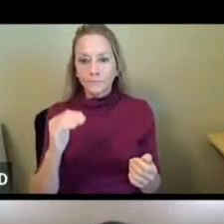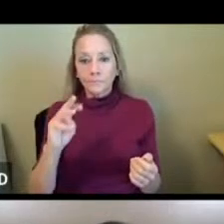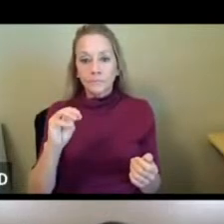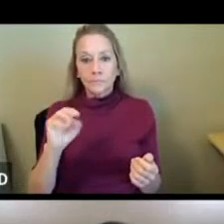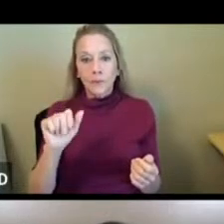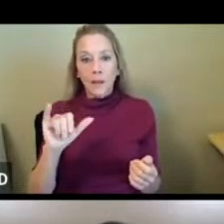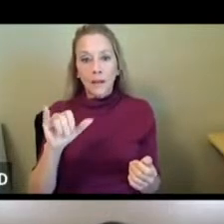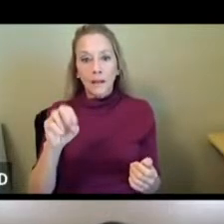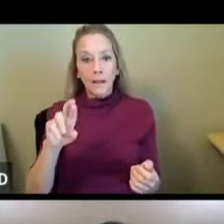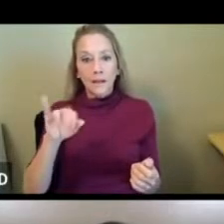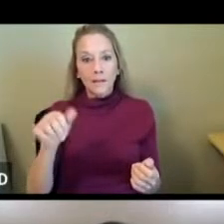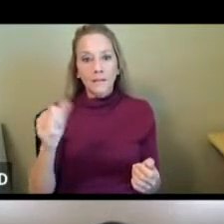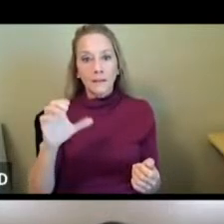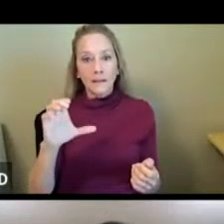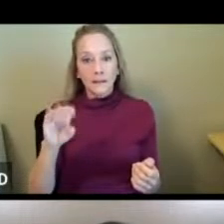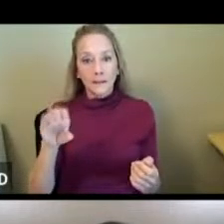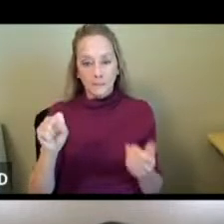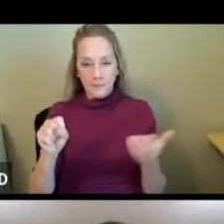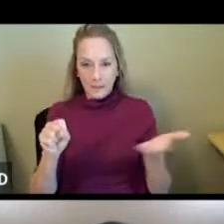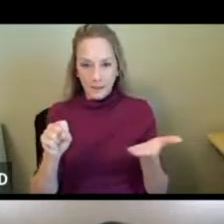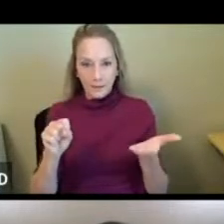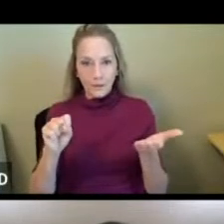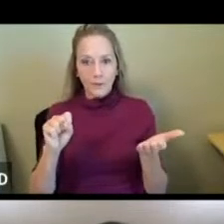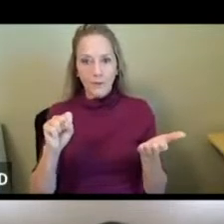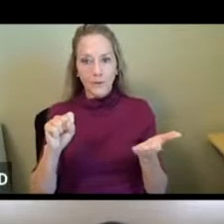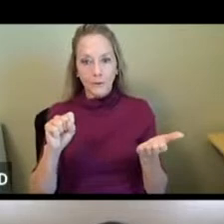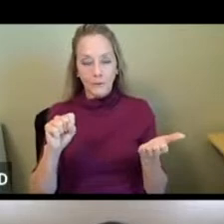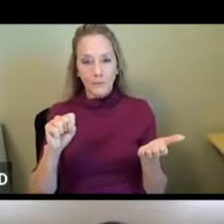Mayor Jacobs, Here.